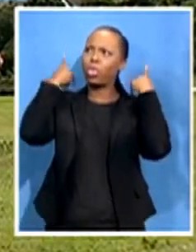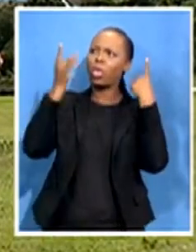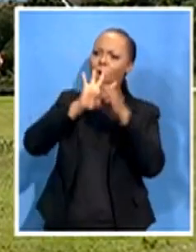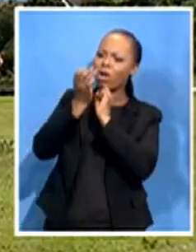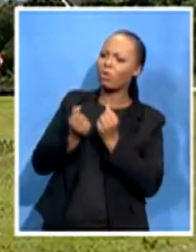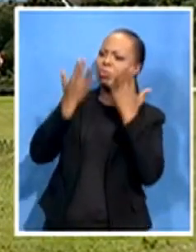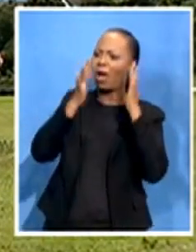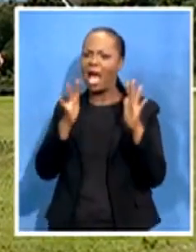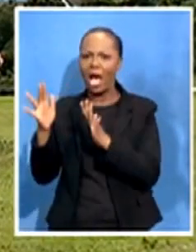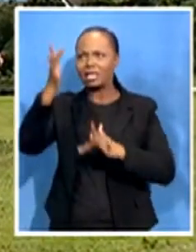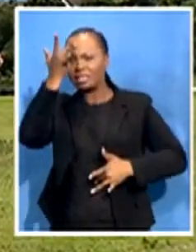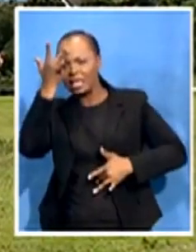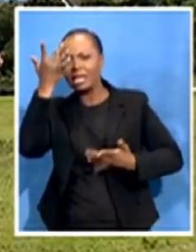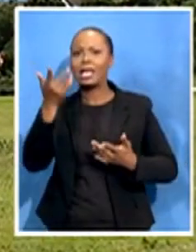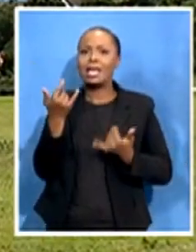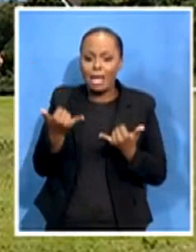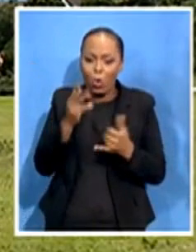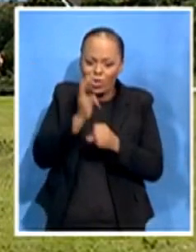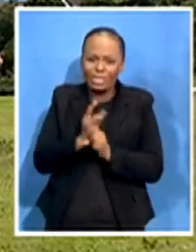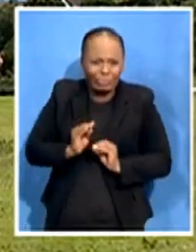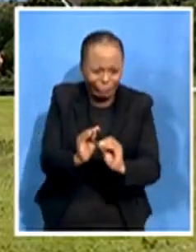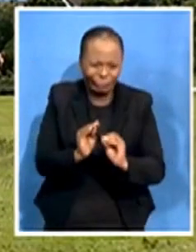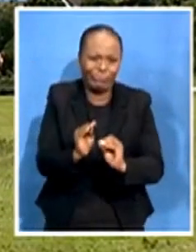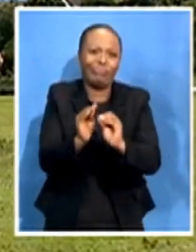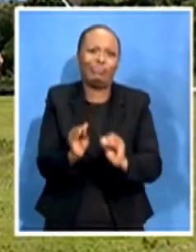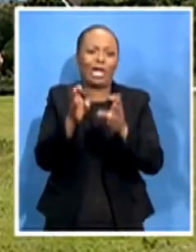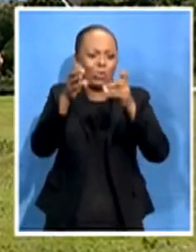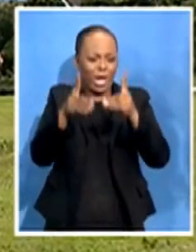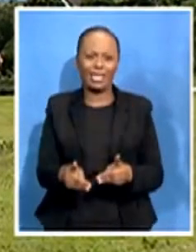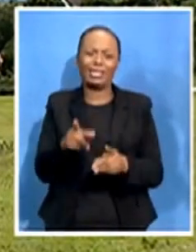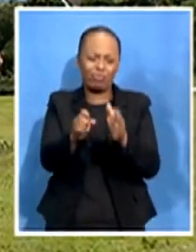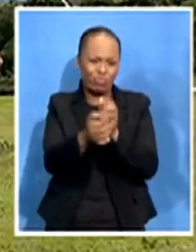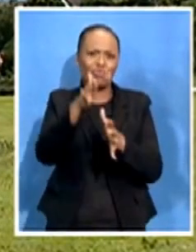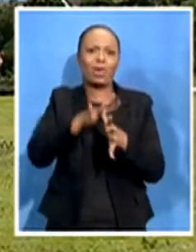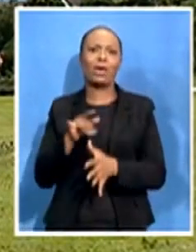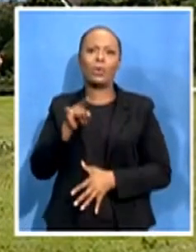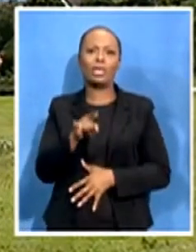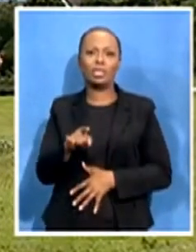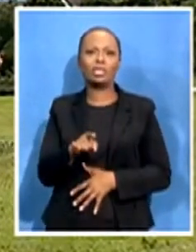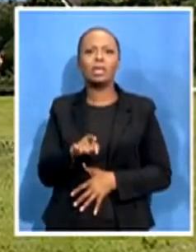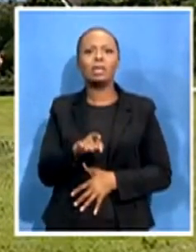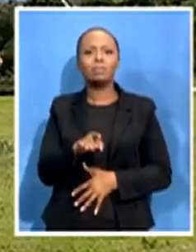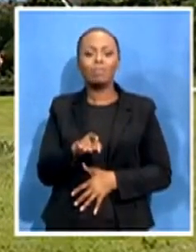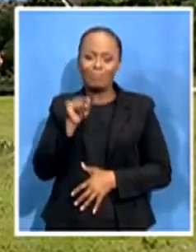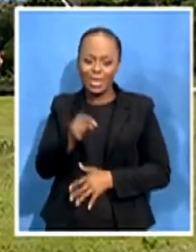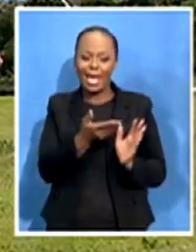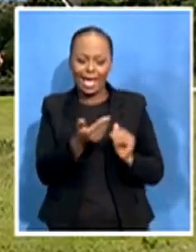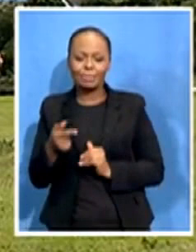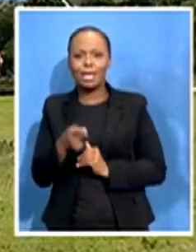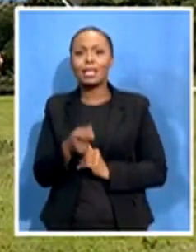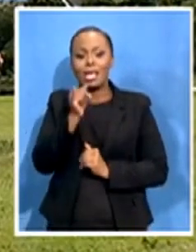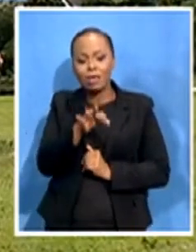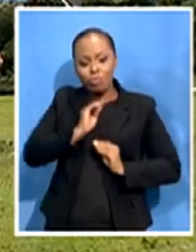time, as numbers in the metro really rise above what was expected, is that education is going to be key. People must